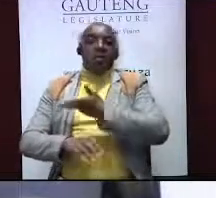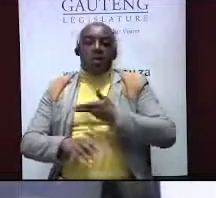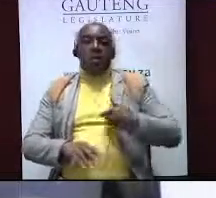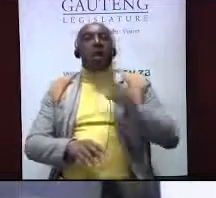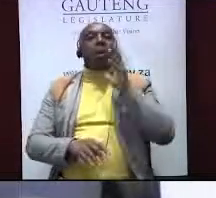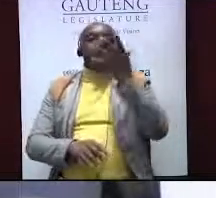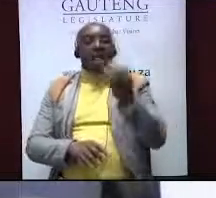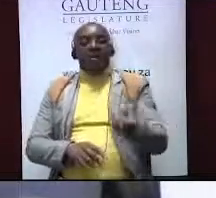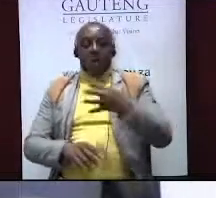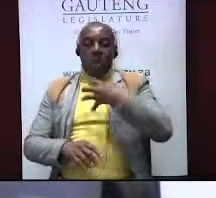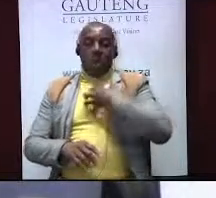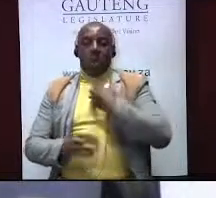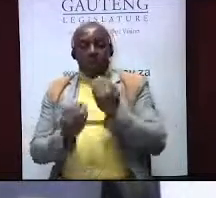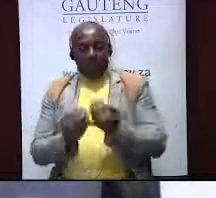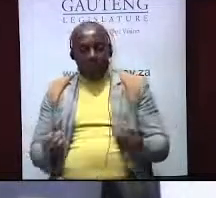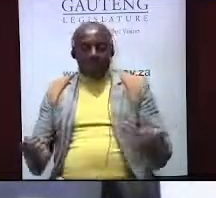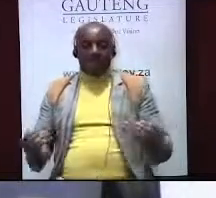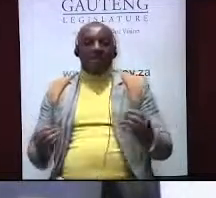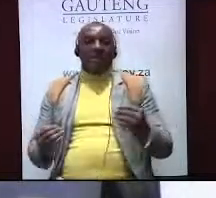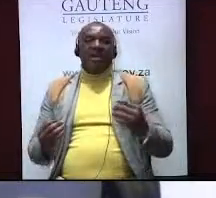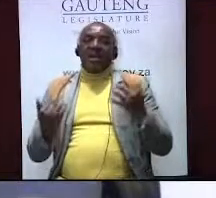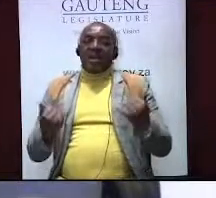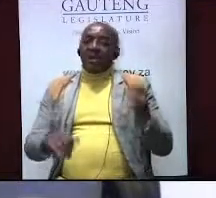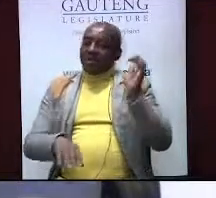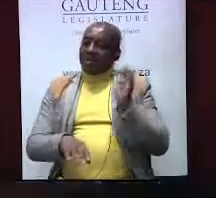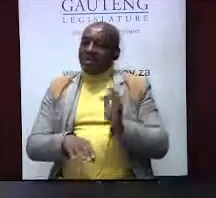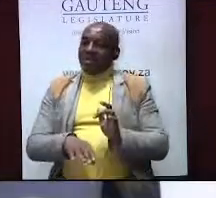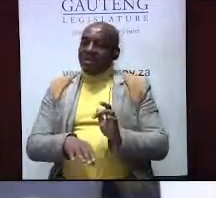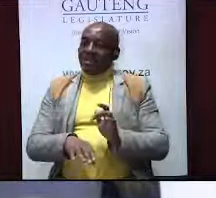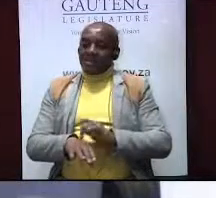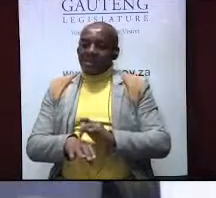children, it's very sensitive for me.